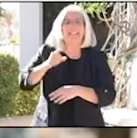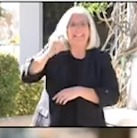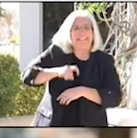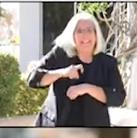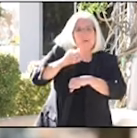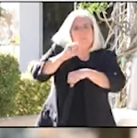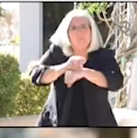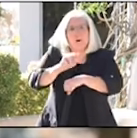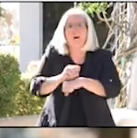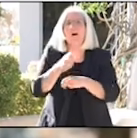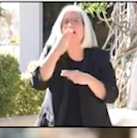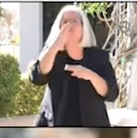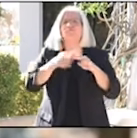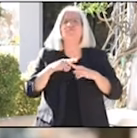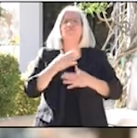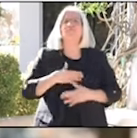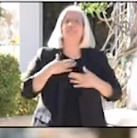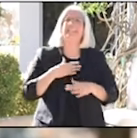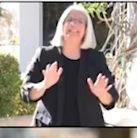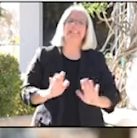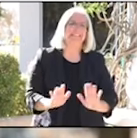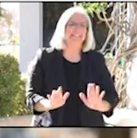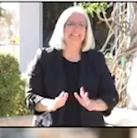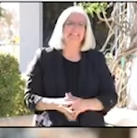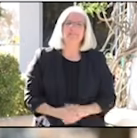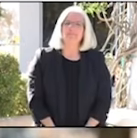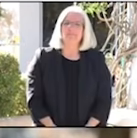We are in the midst of this severe surge.